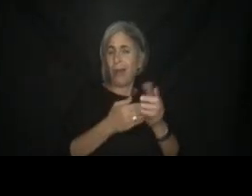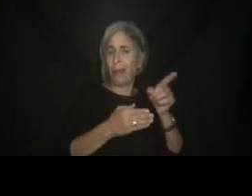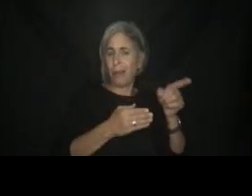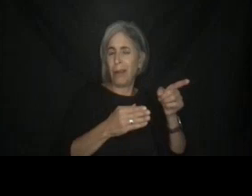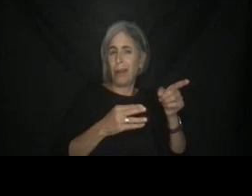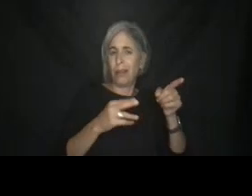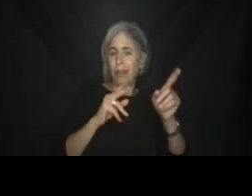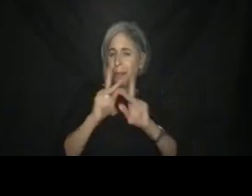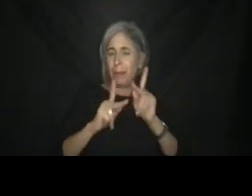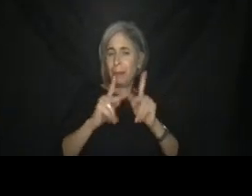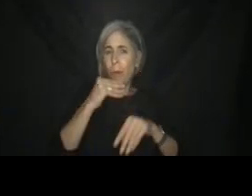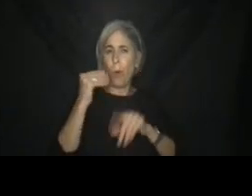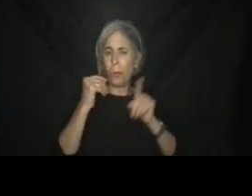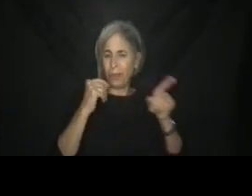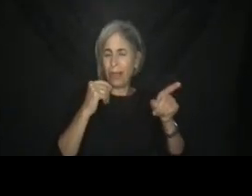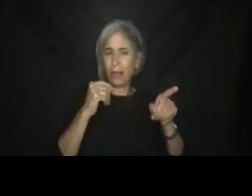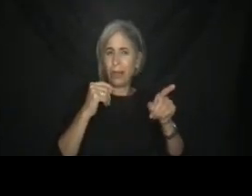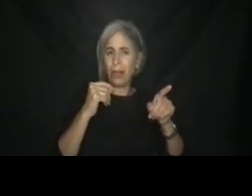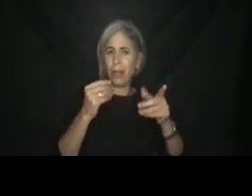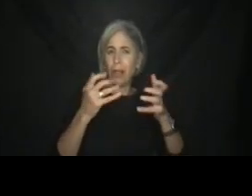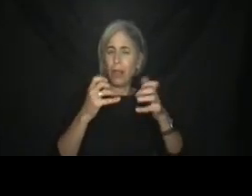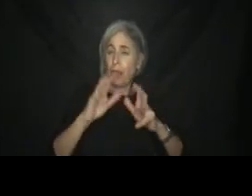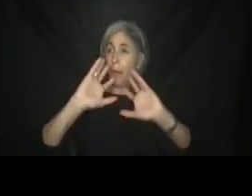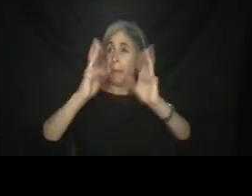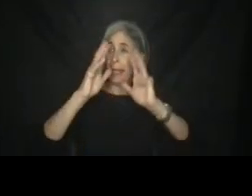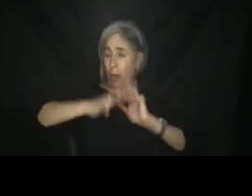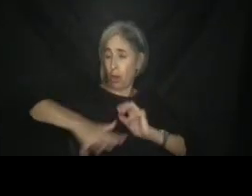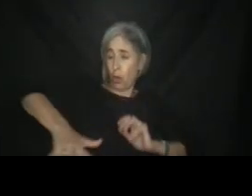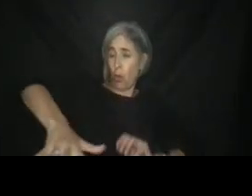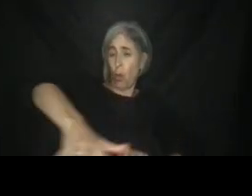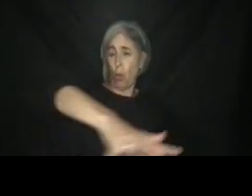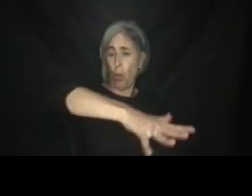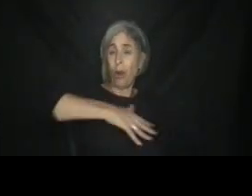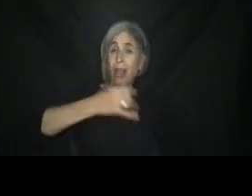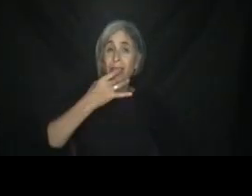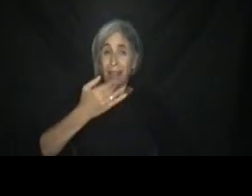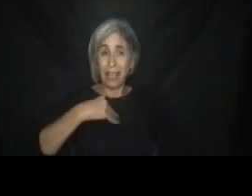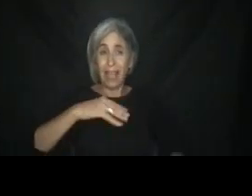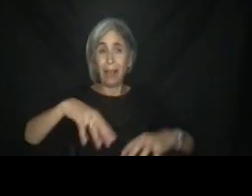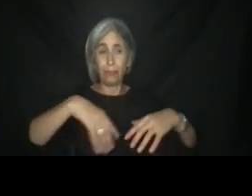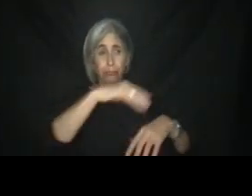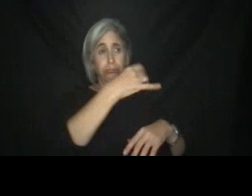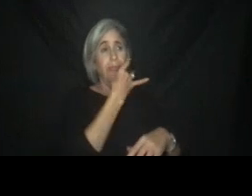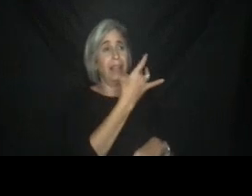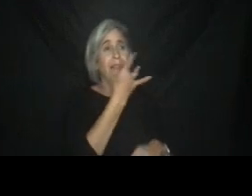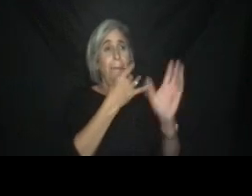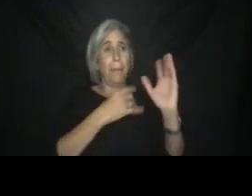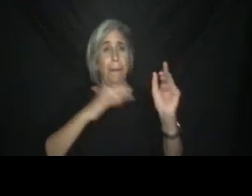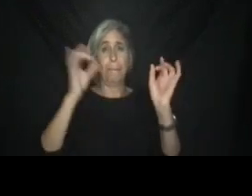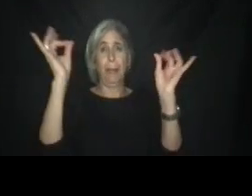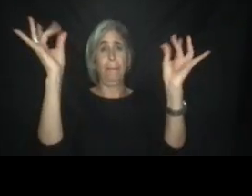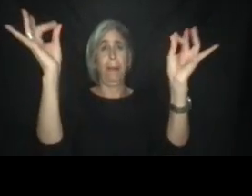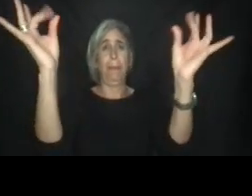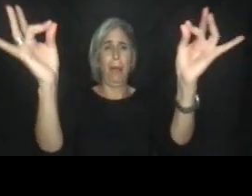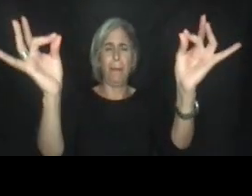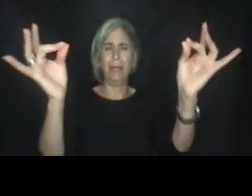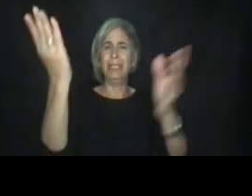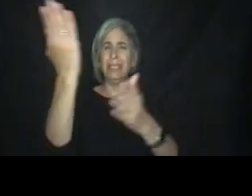area, one around like the basketball court. There are lights already there, but some of them are like out or really